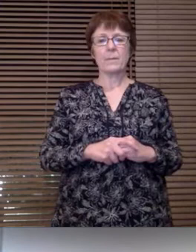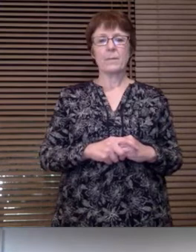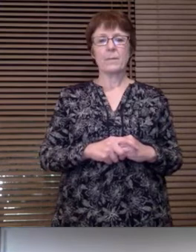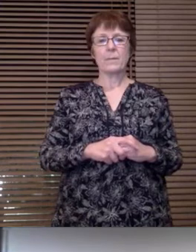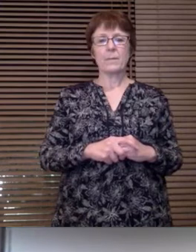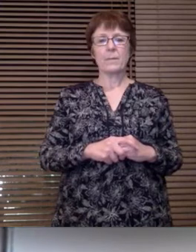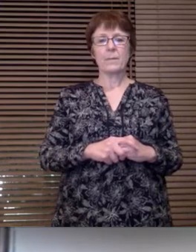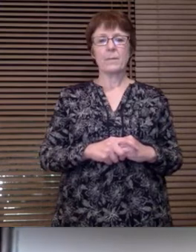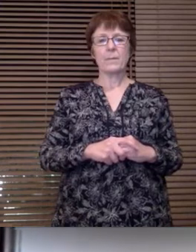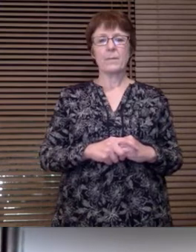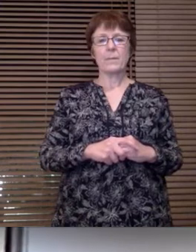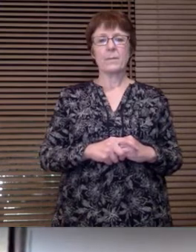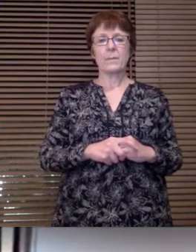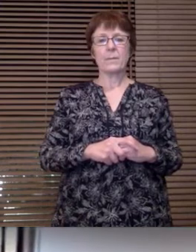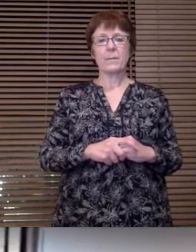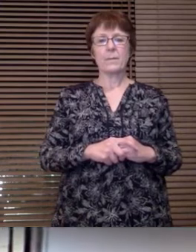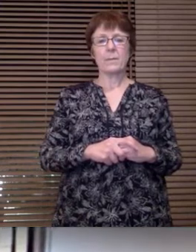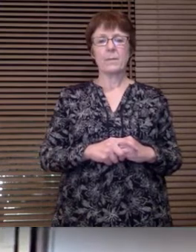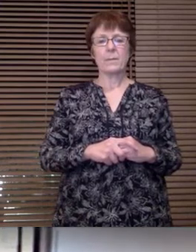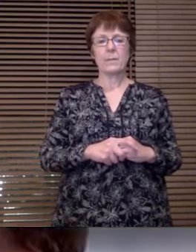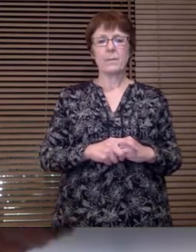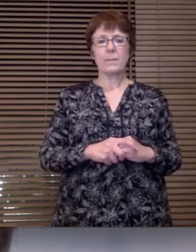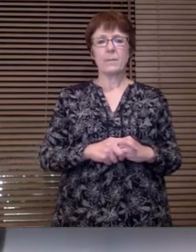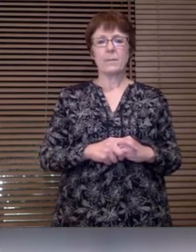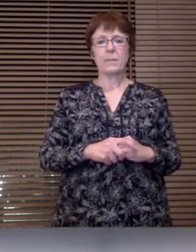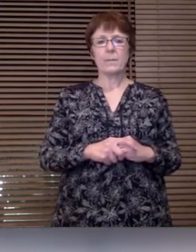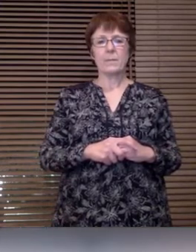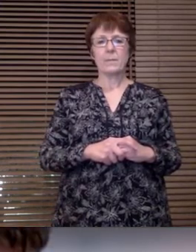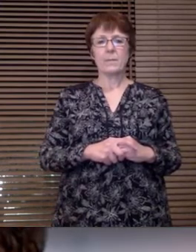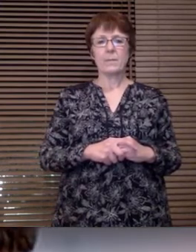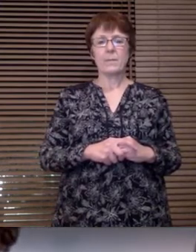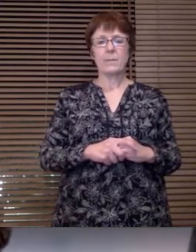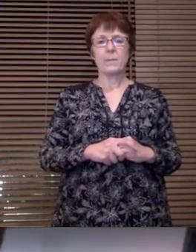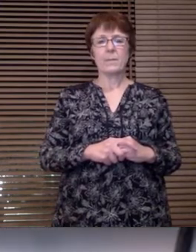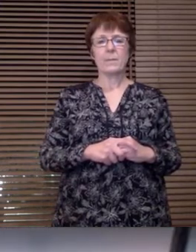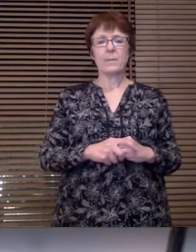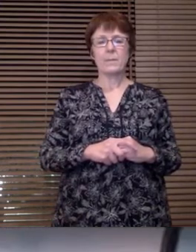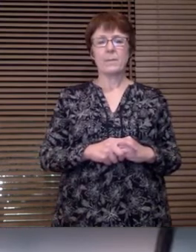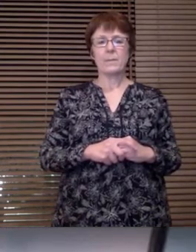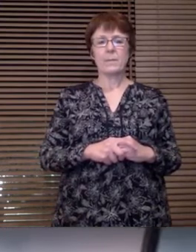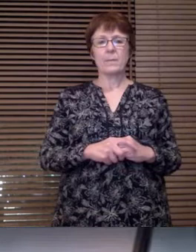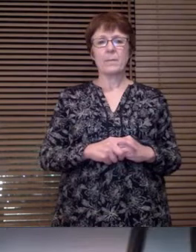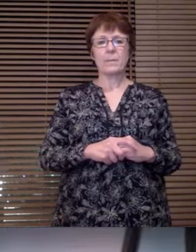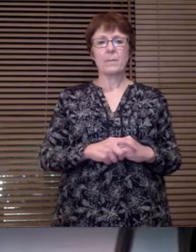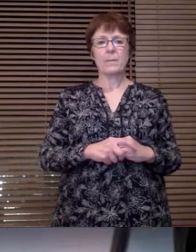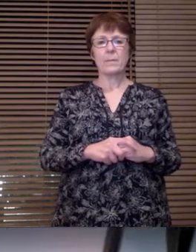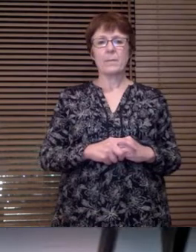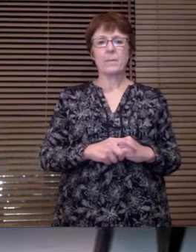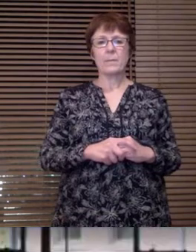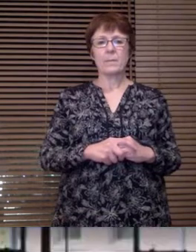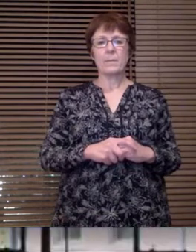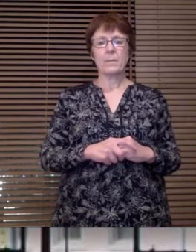whatsoever, and core is absolutely fixed. And no arch, no bent arms.